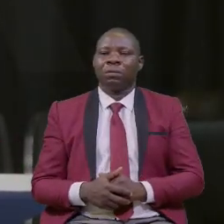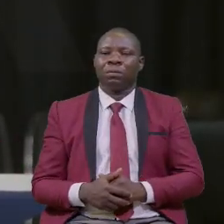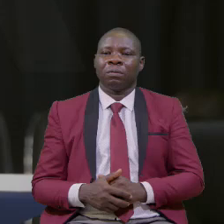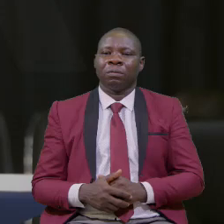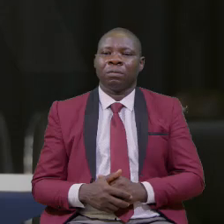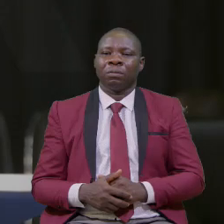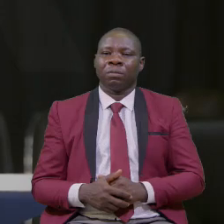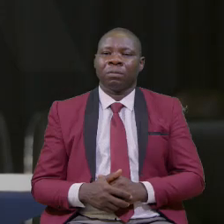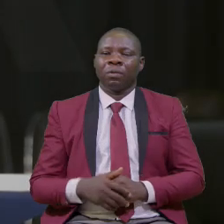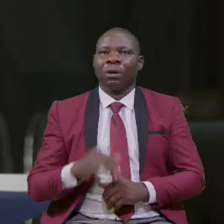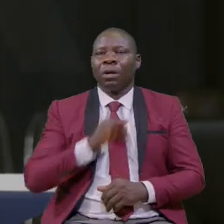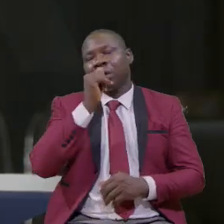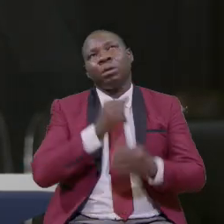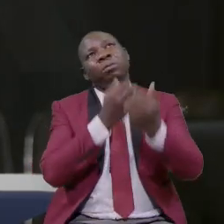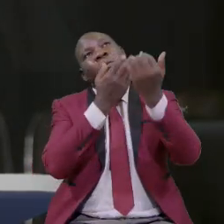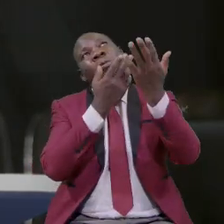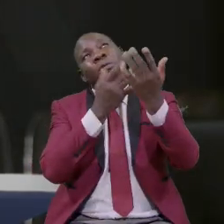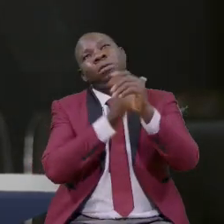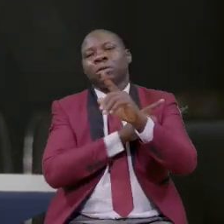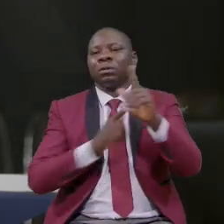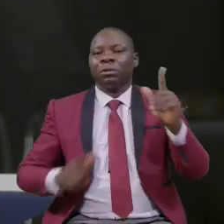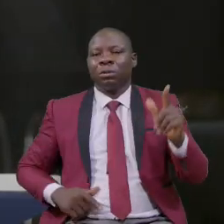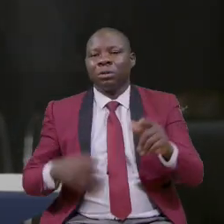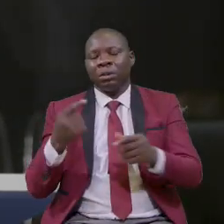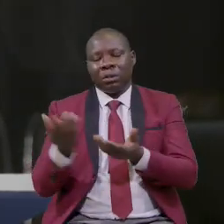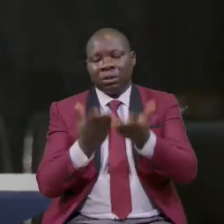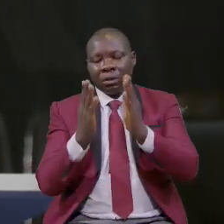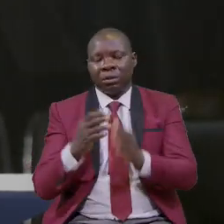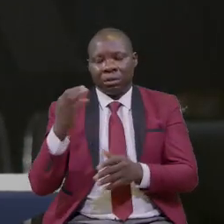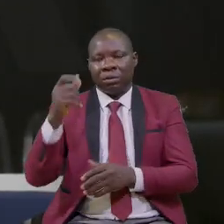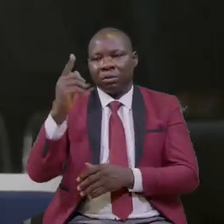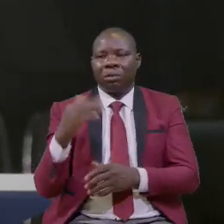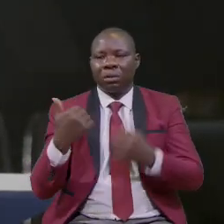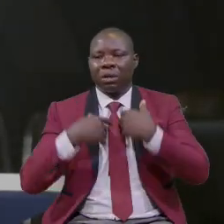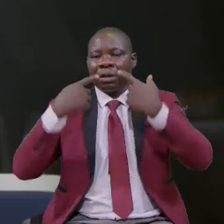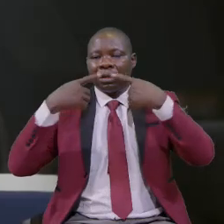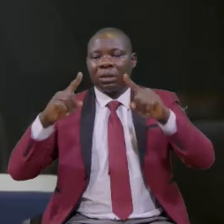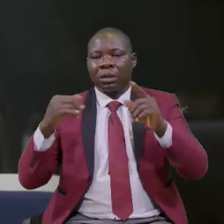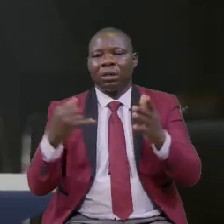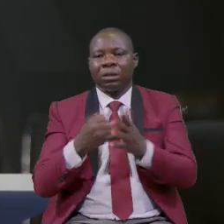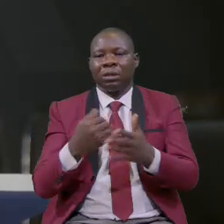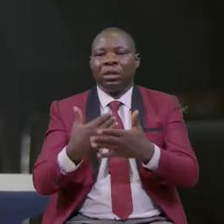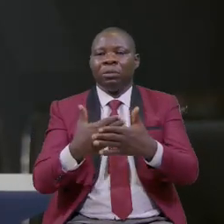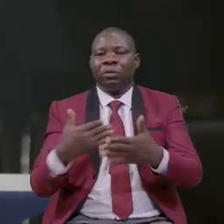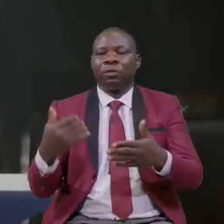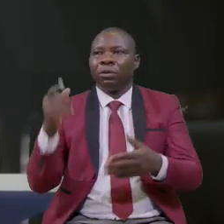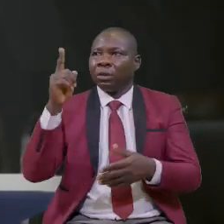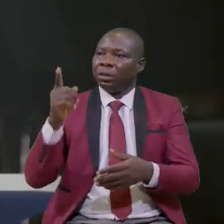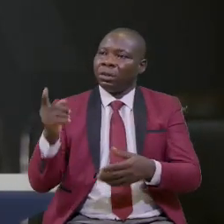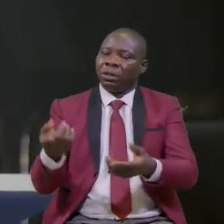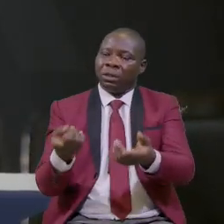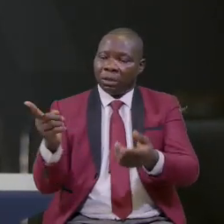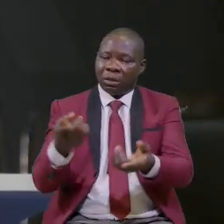I'm waiting, Lord. The servant of God has declared it. Before he comes up to pray, you tell the